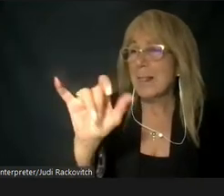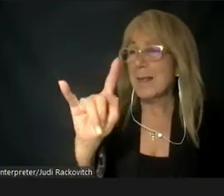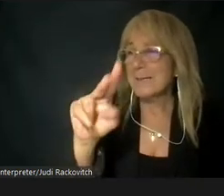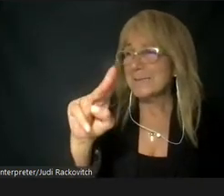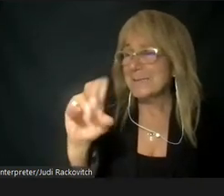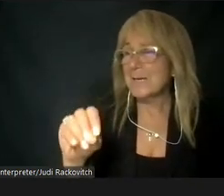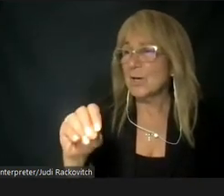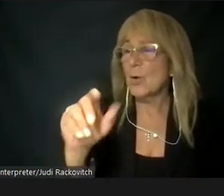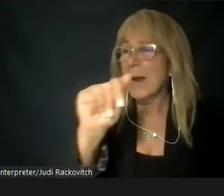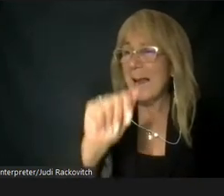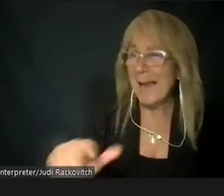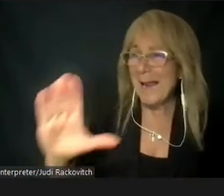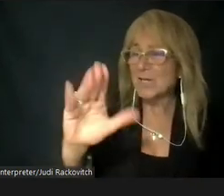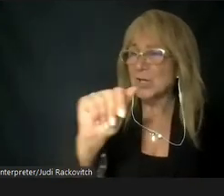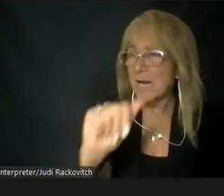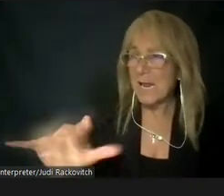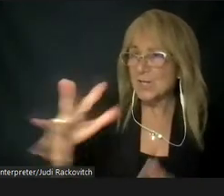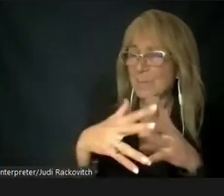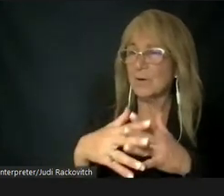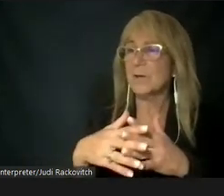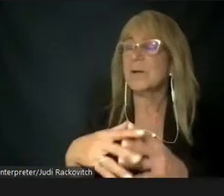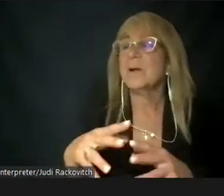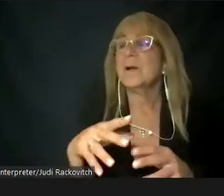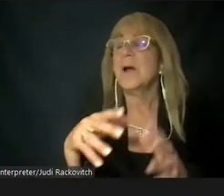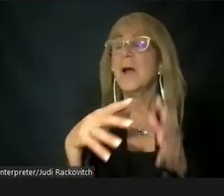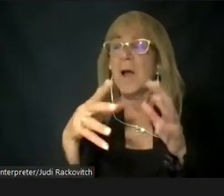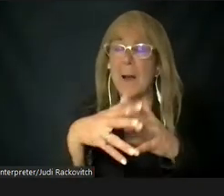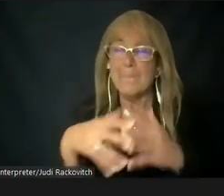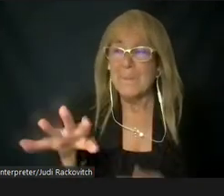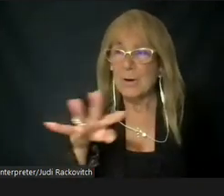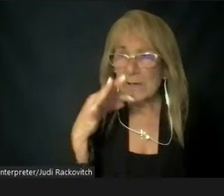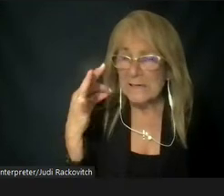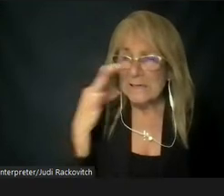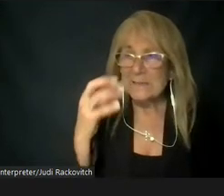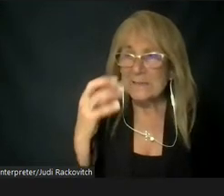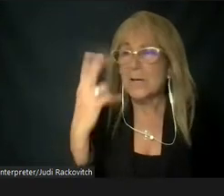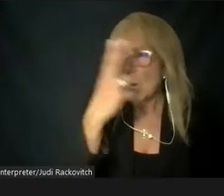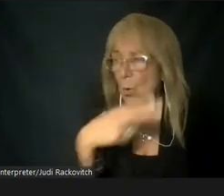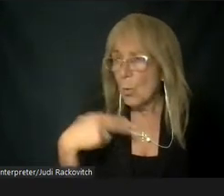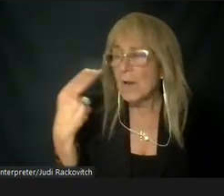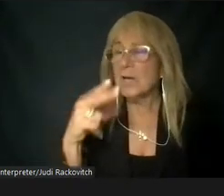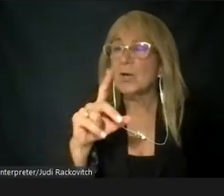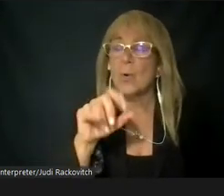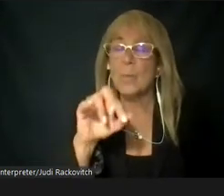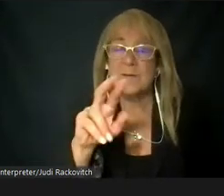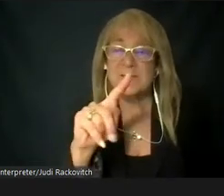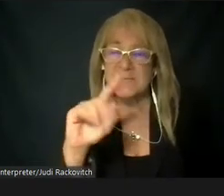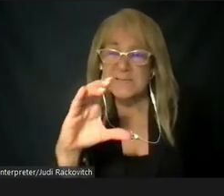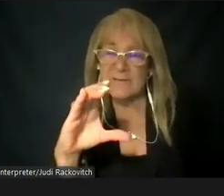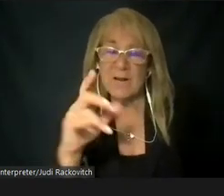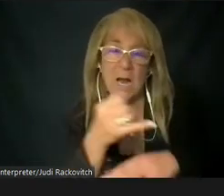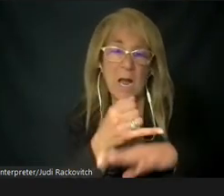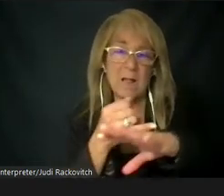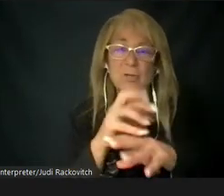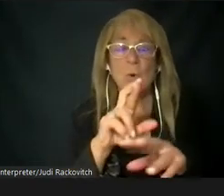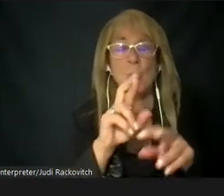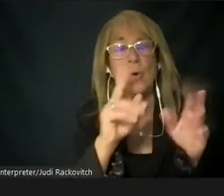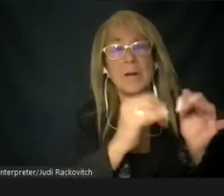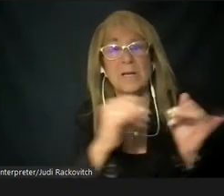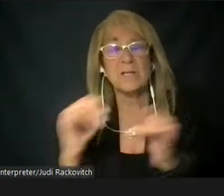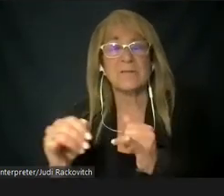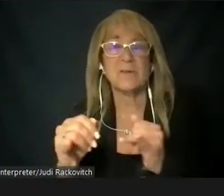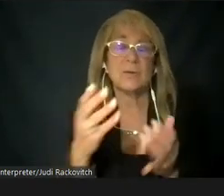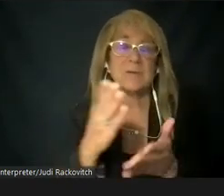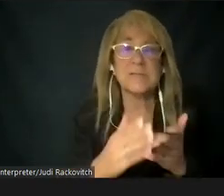Asian American, American, Indian, Alaskan Native, Native Hawaiian or Pacific Islander, or individuals identified as some other race